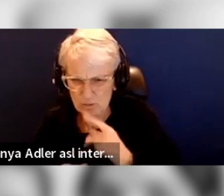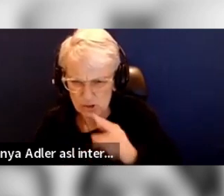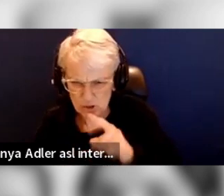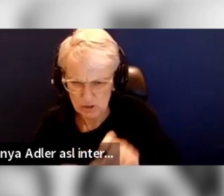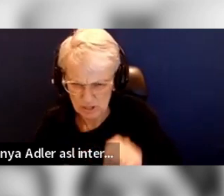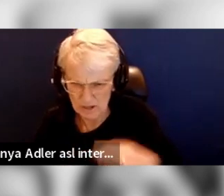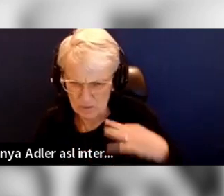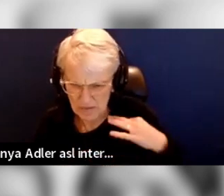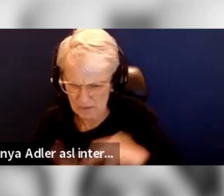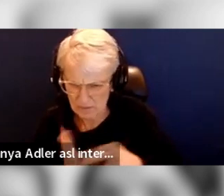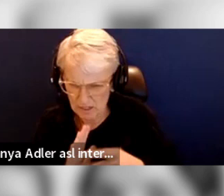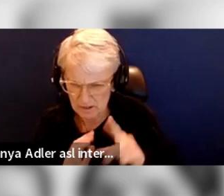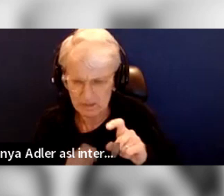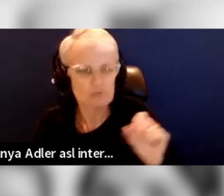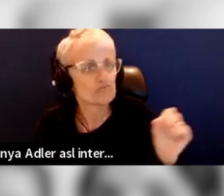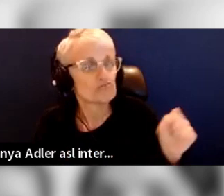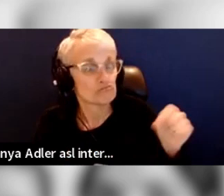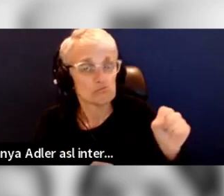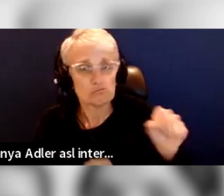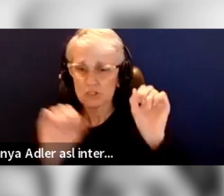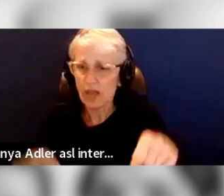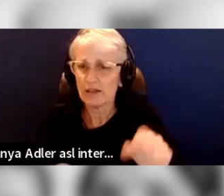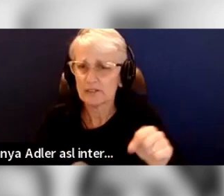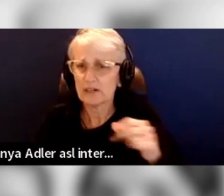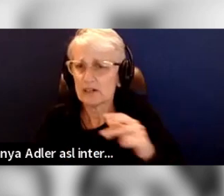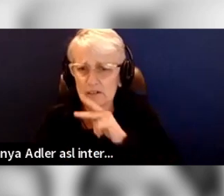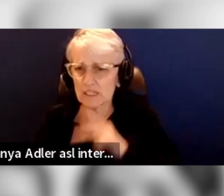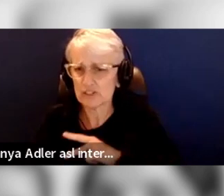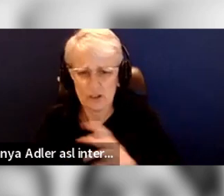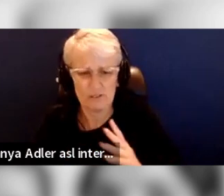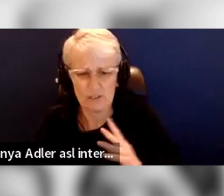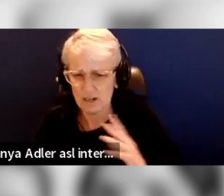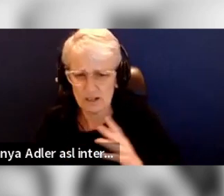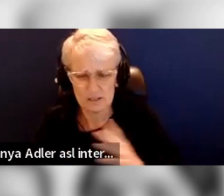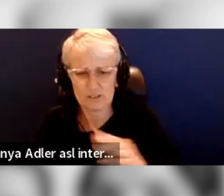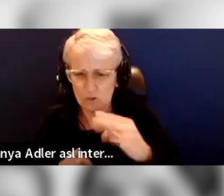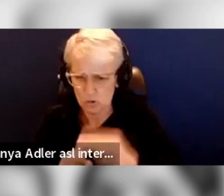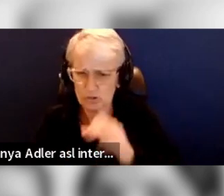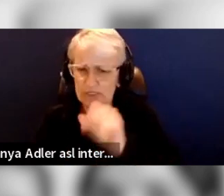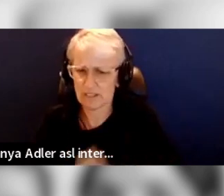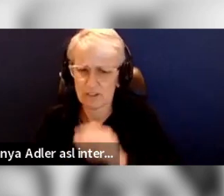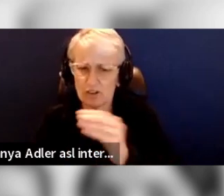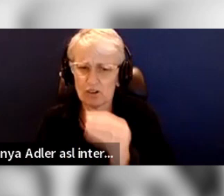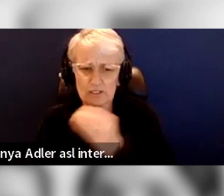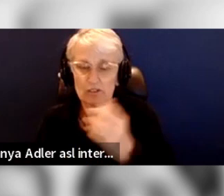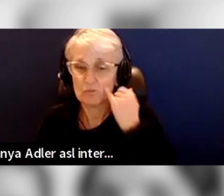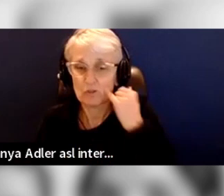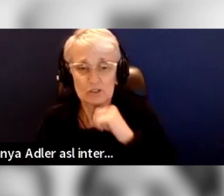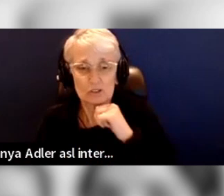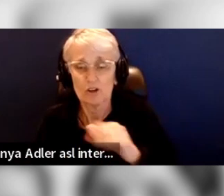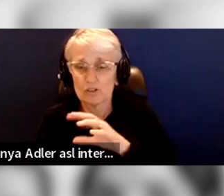participate? Yeah. Yep. So absolutely, Kitchener-Waterloo is considered Southern Ontario. So if you haven't worked with a center